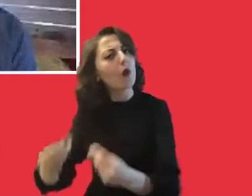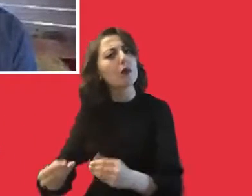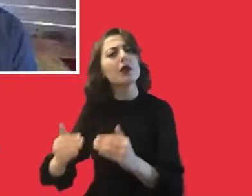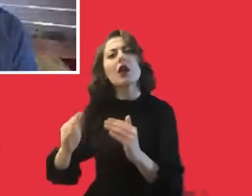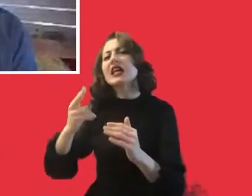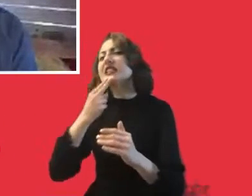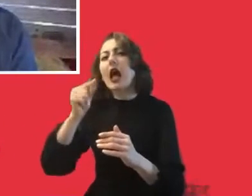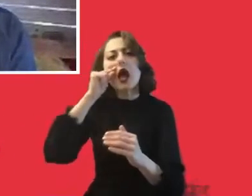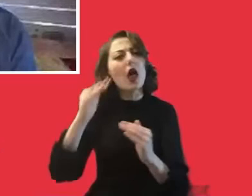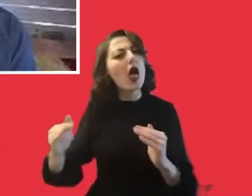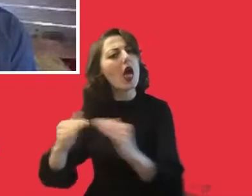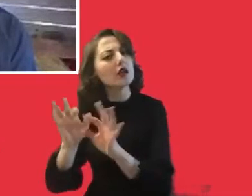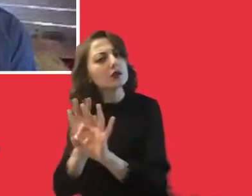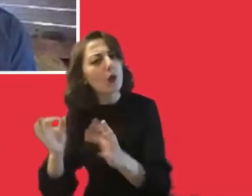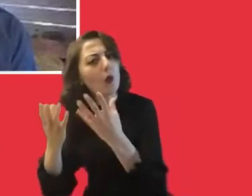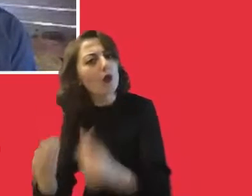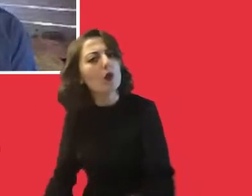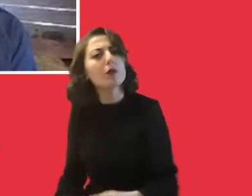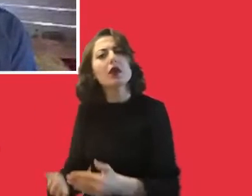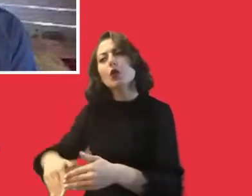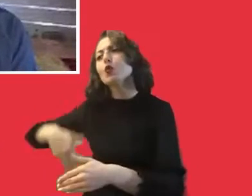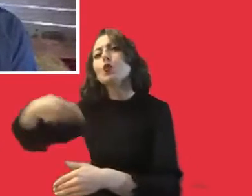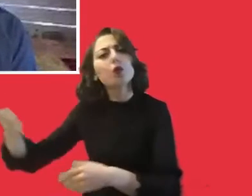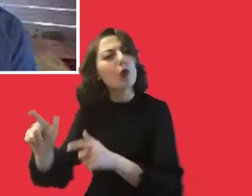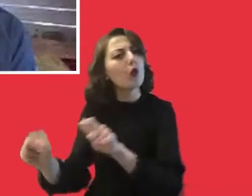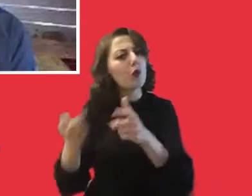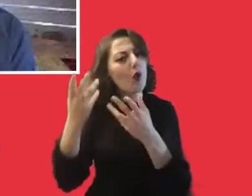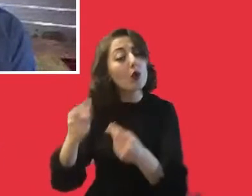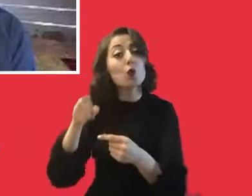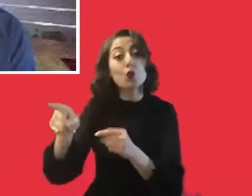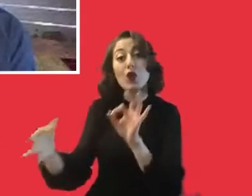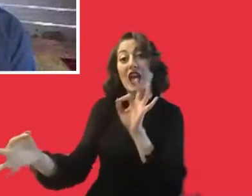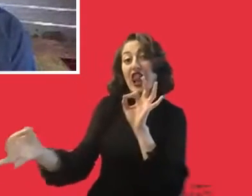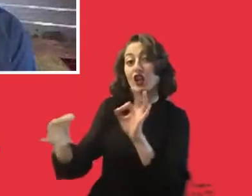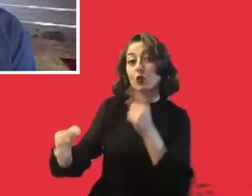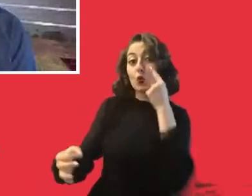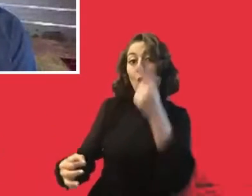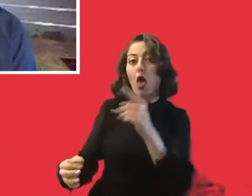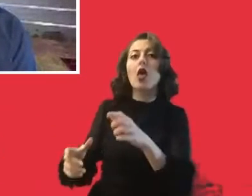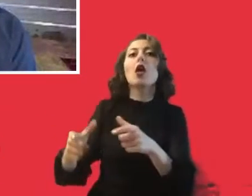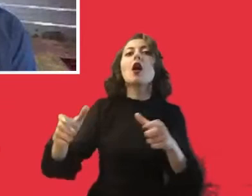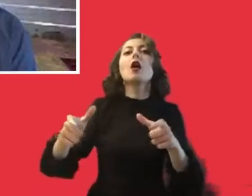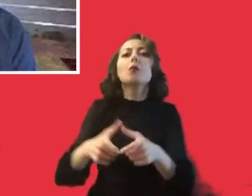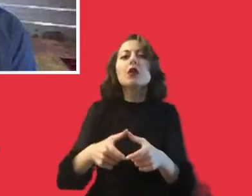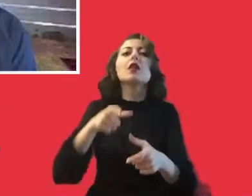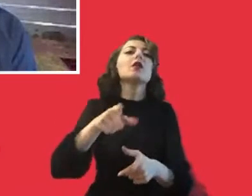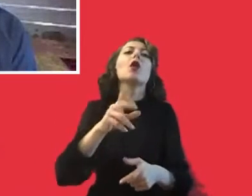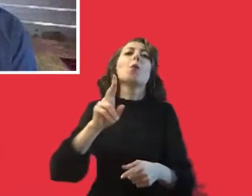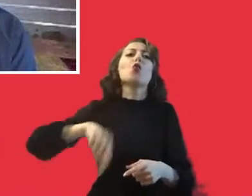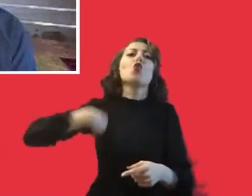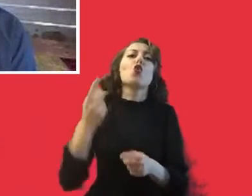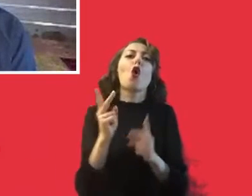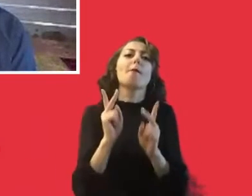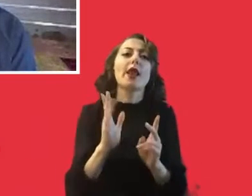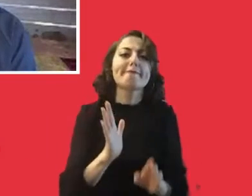disabled people. It can be the equality of gender, it can be about migration, all of the relations. And in all of the fields, there are